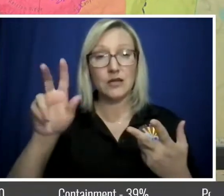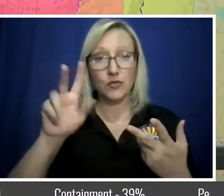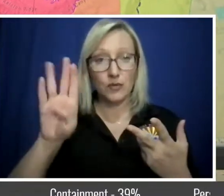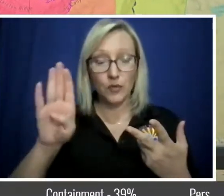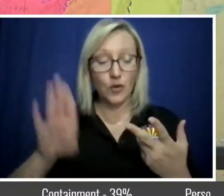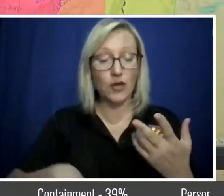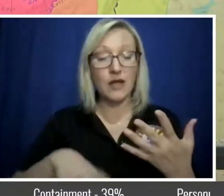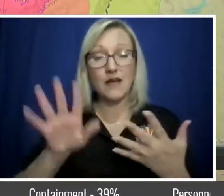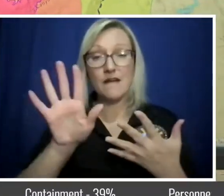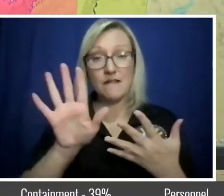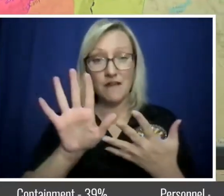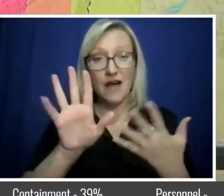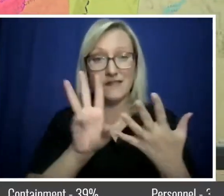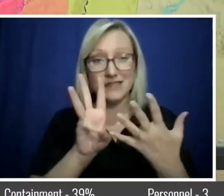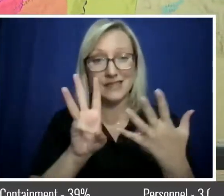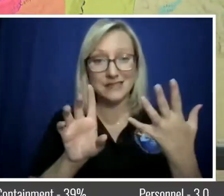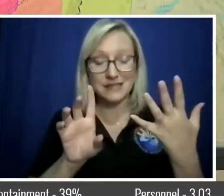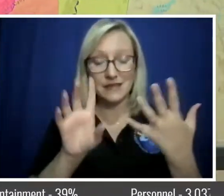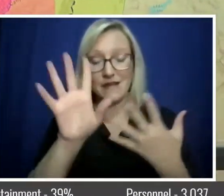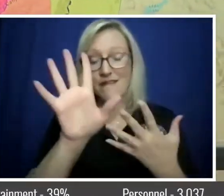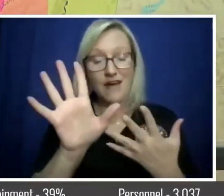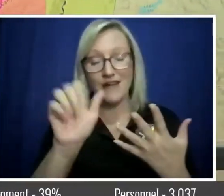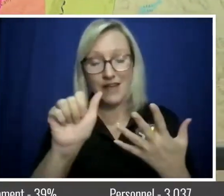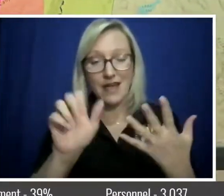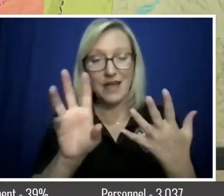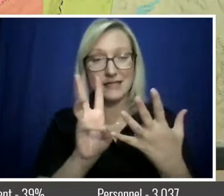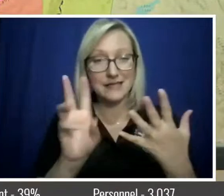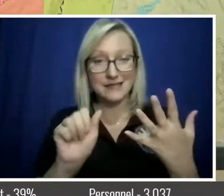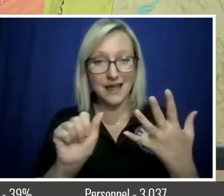alpha. And that is all in this area.